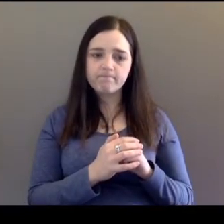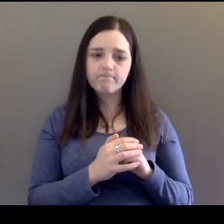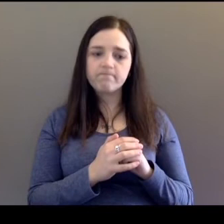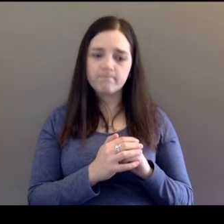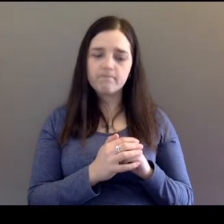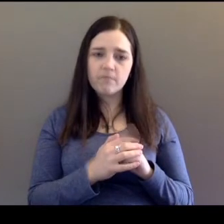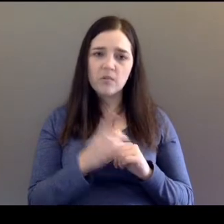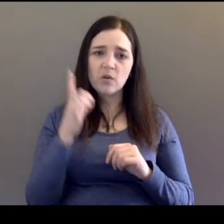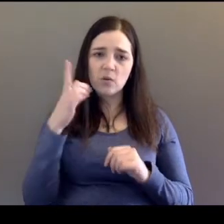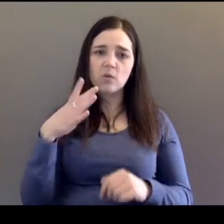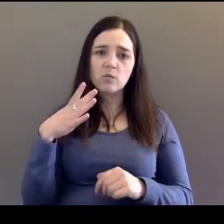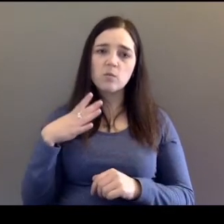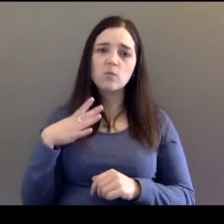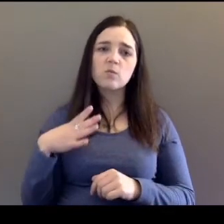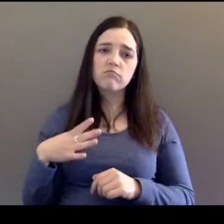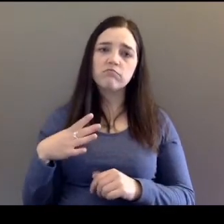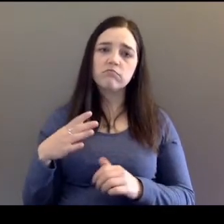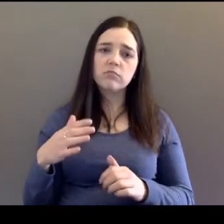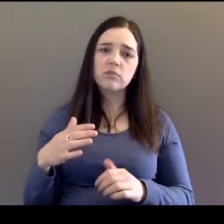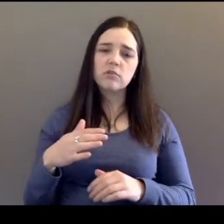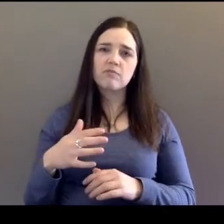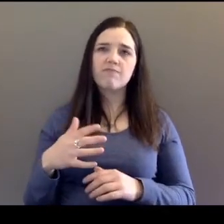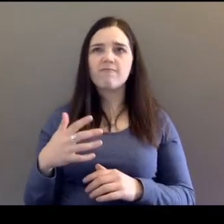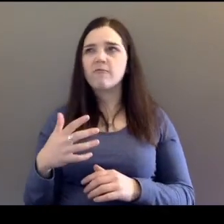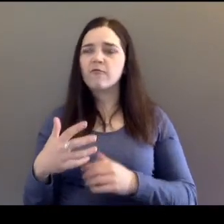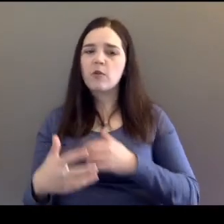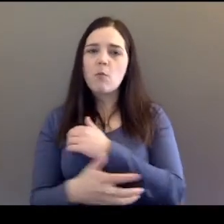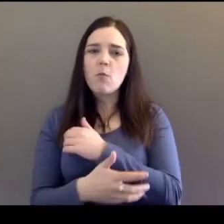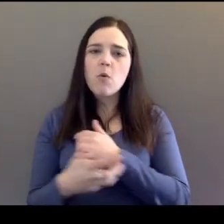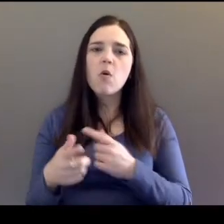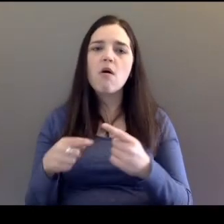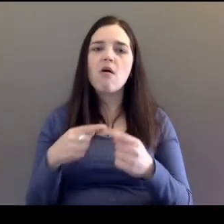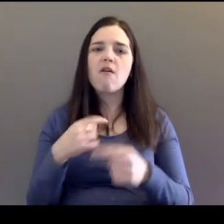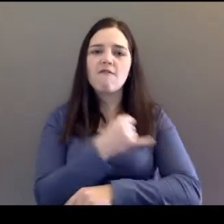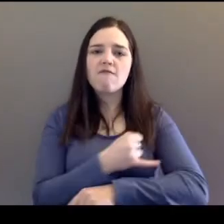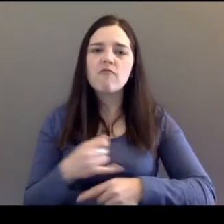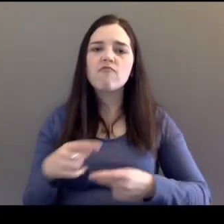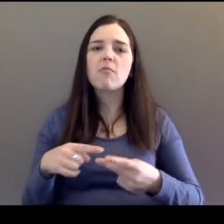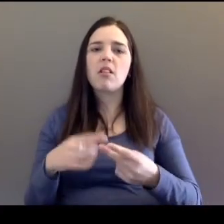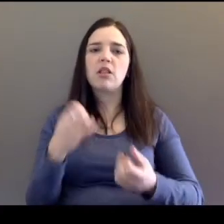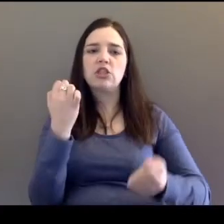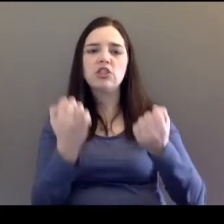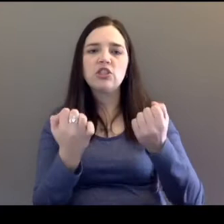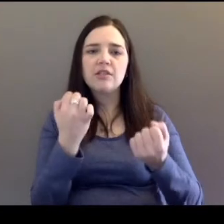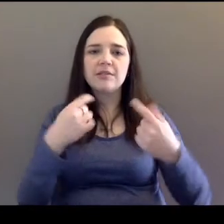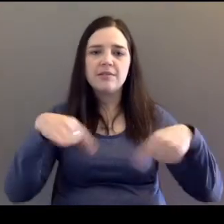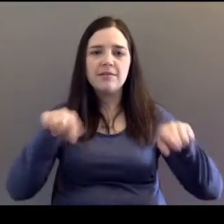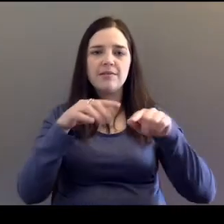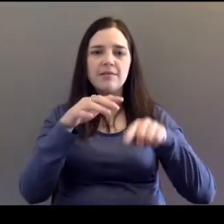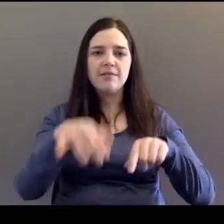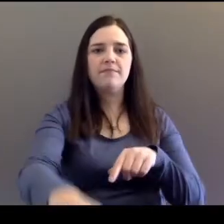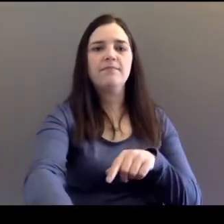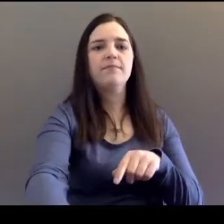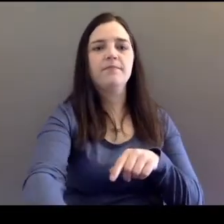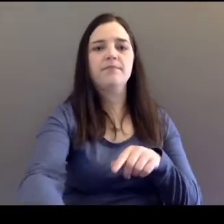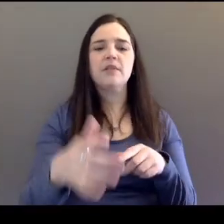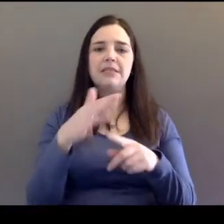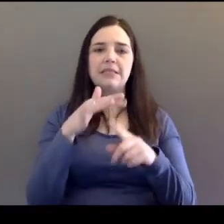God's will is for the poor. God's will is for the vulnerable, and God's will is for justice in our society.